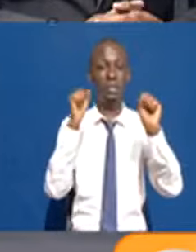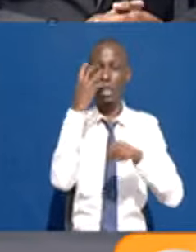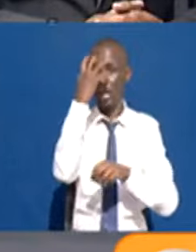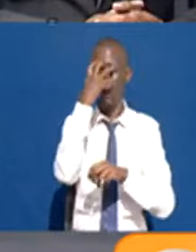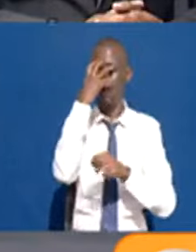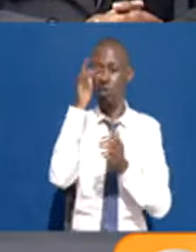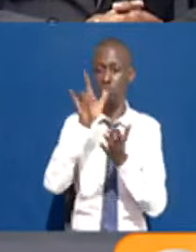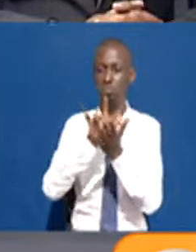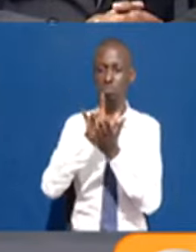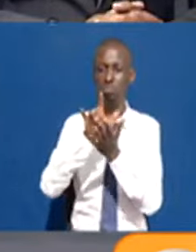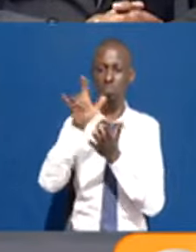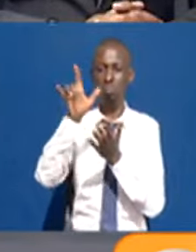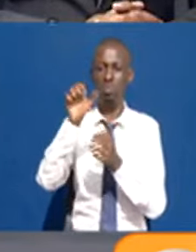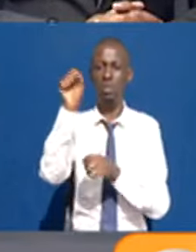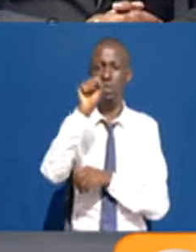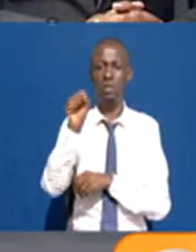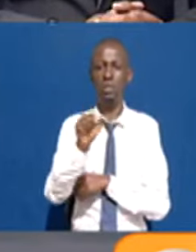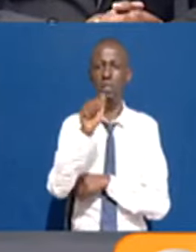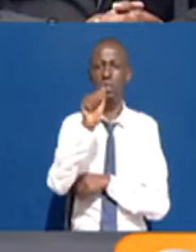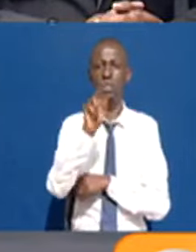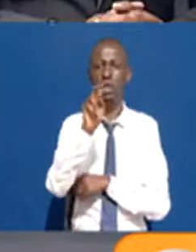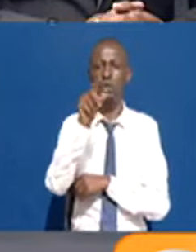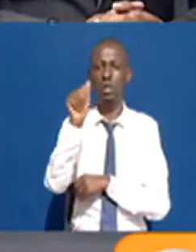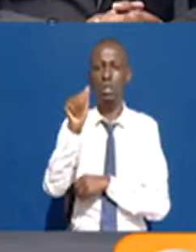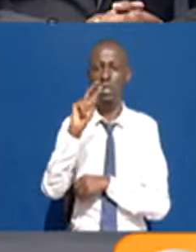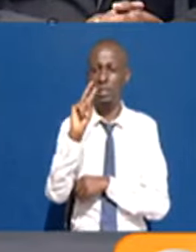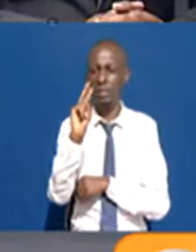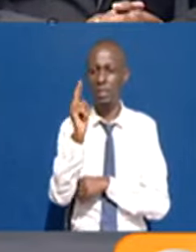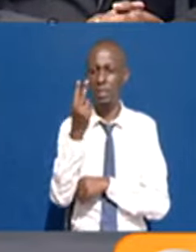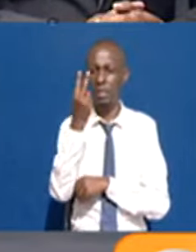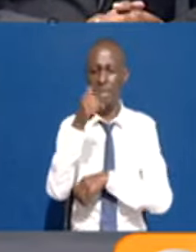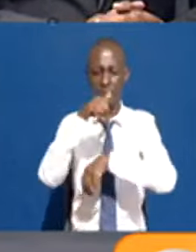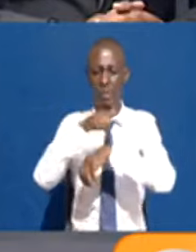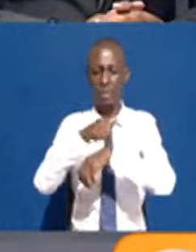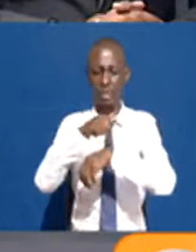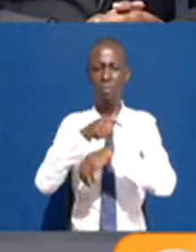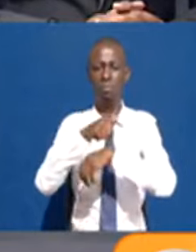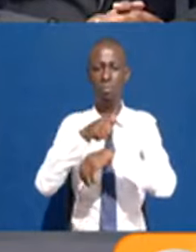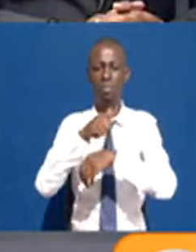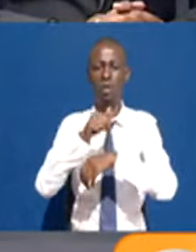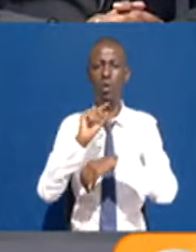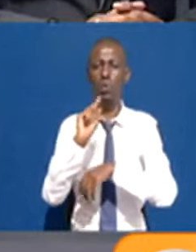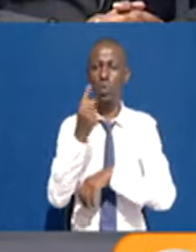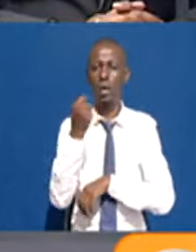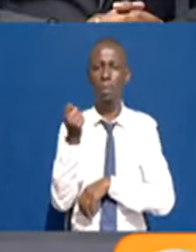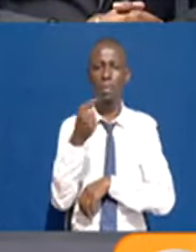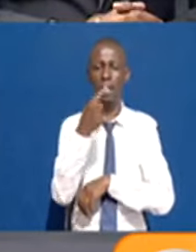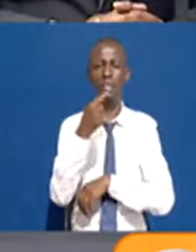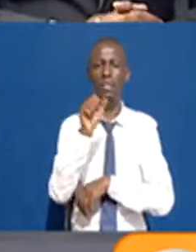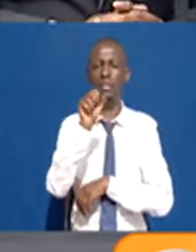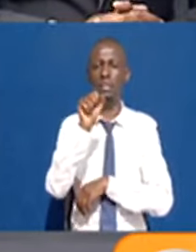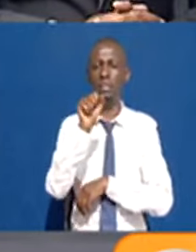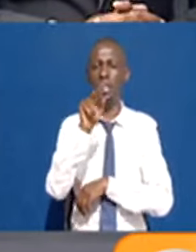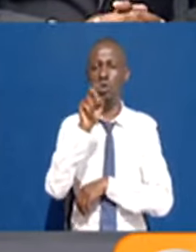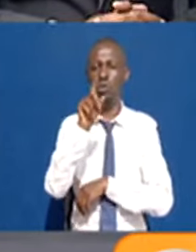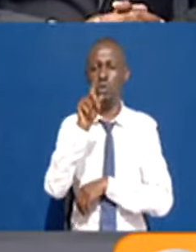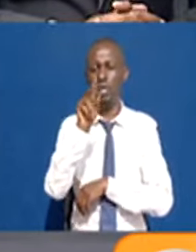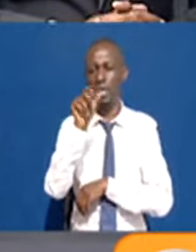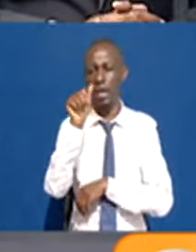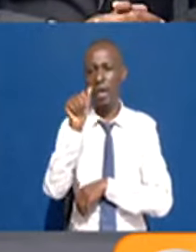for the second time in less than a month. This time, it was for a Saudi Africa summit. Official